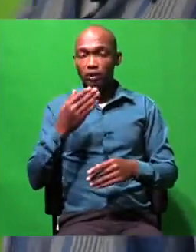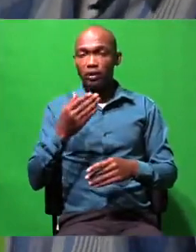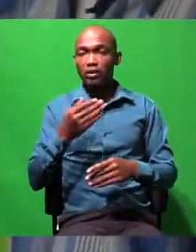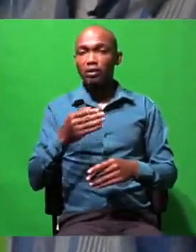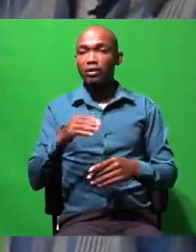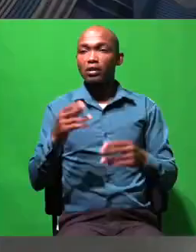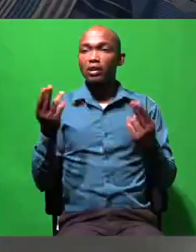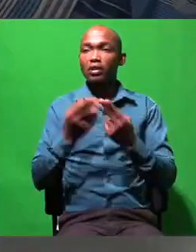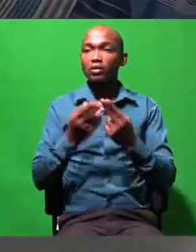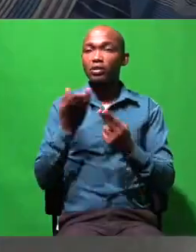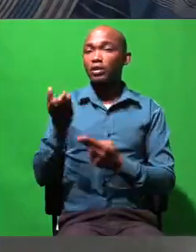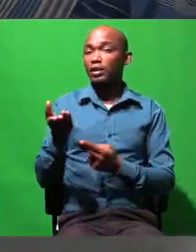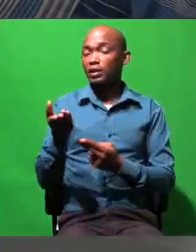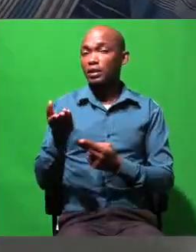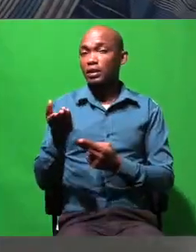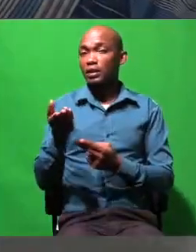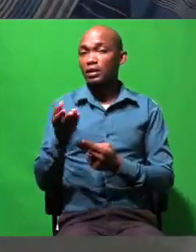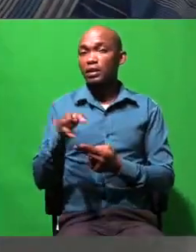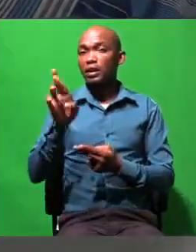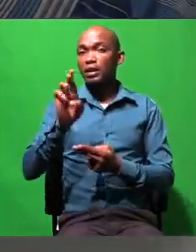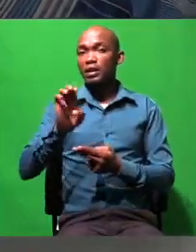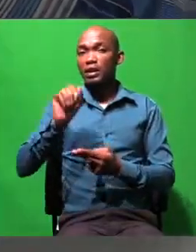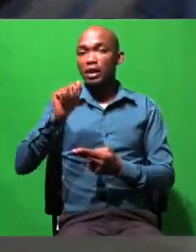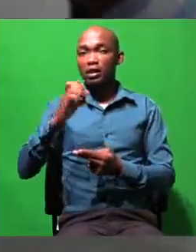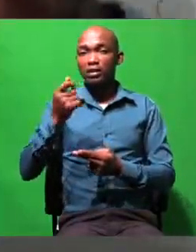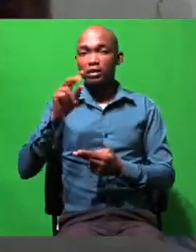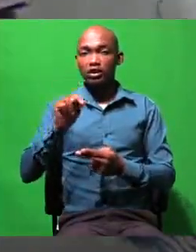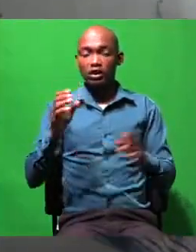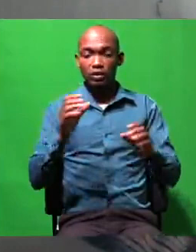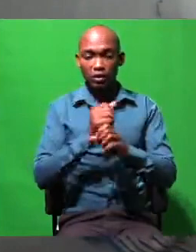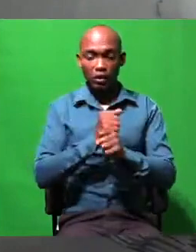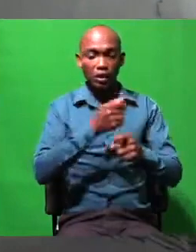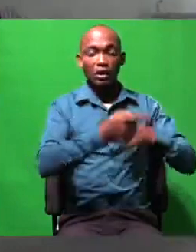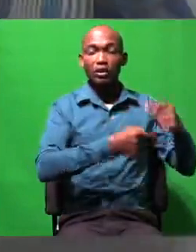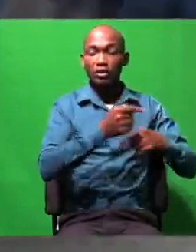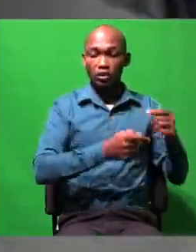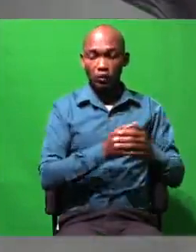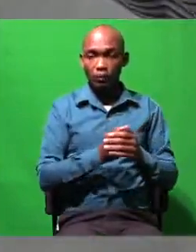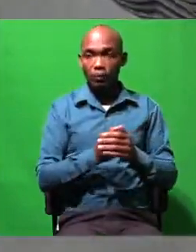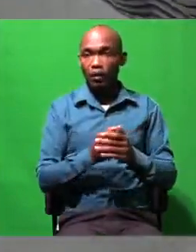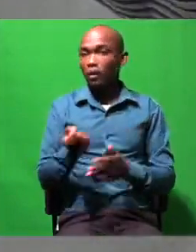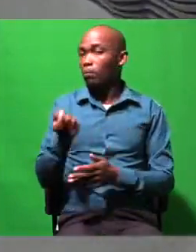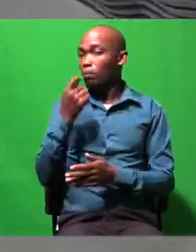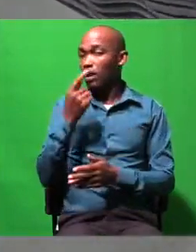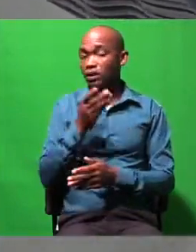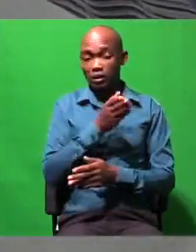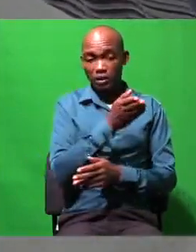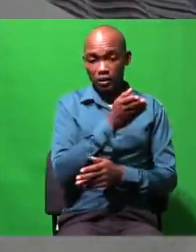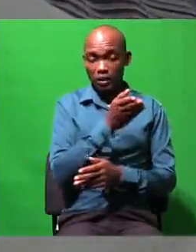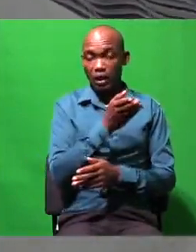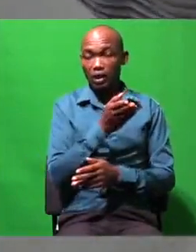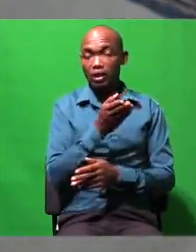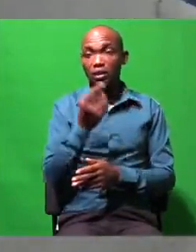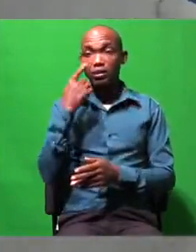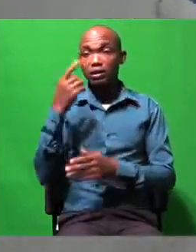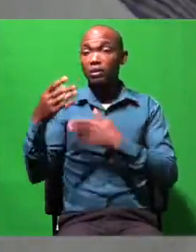photosynthesis is about reactions that are going on, that will take place. We have medicine in other side,